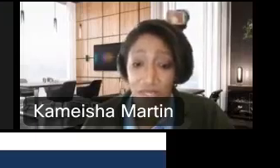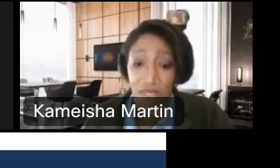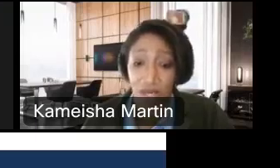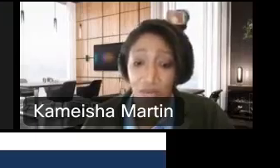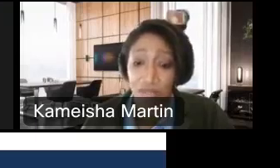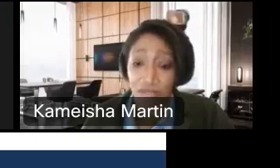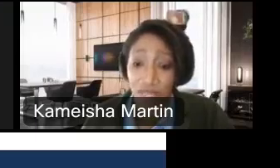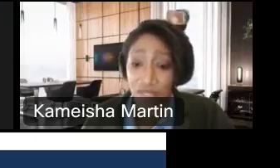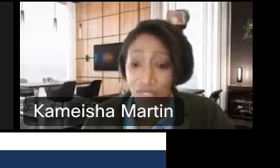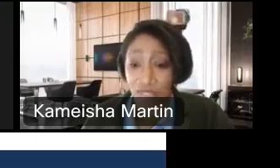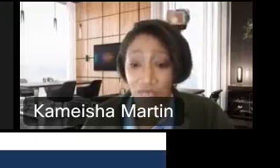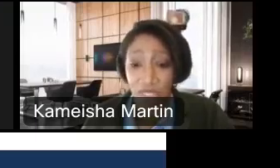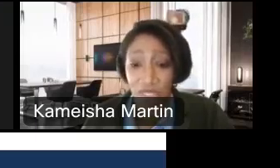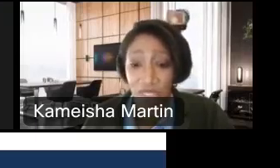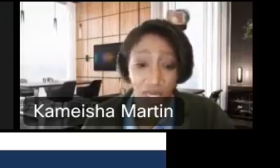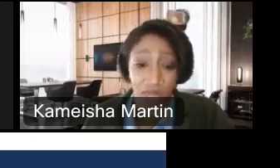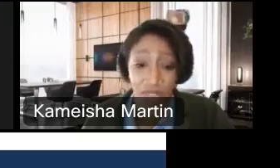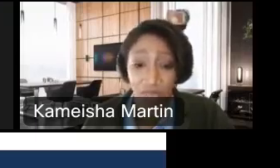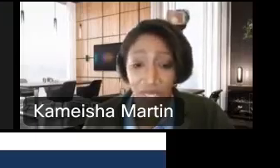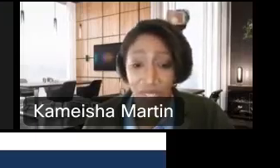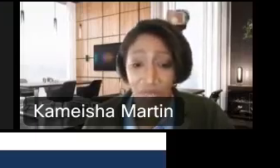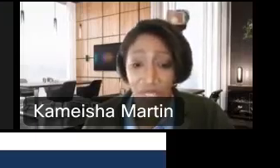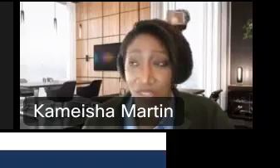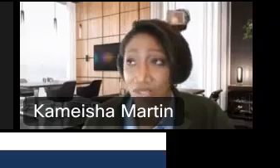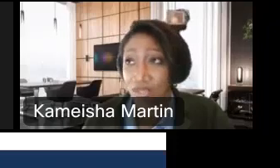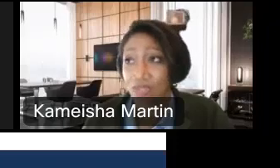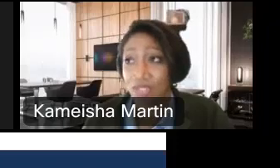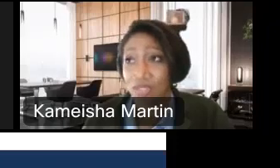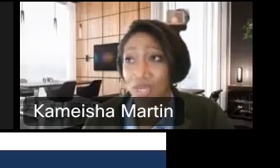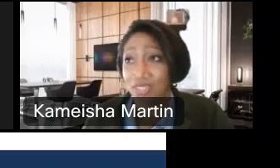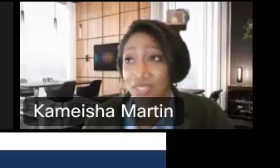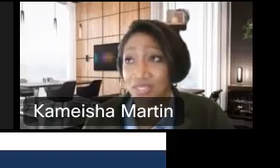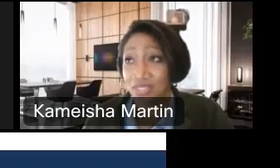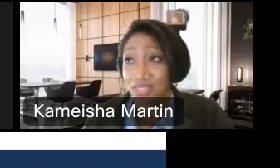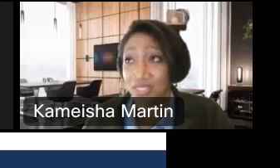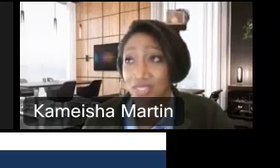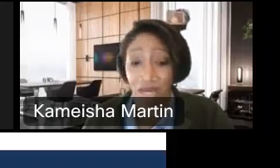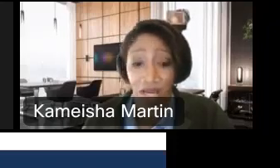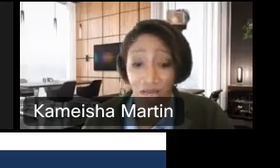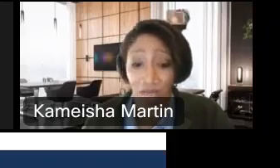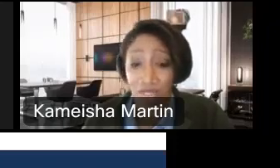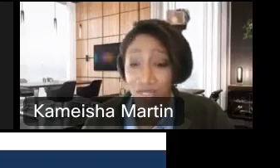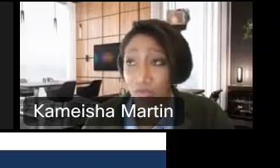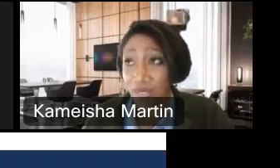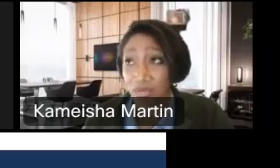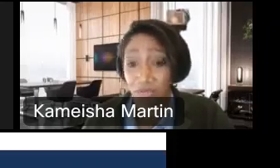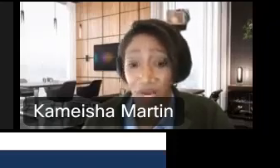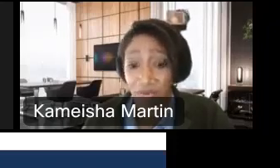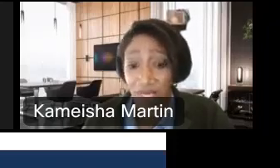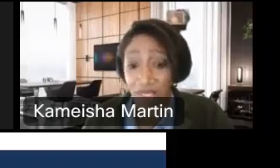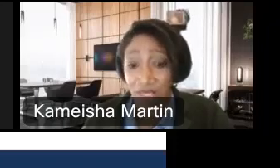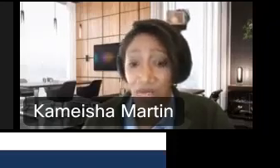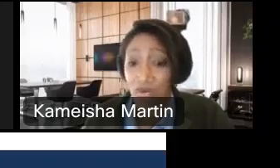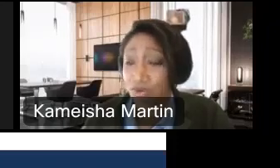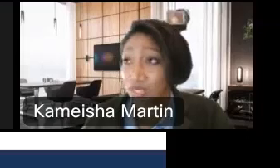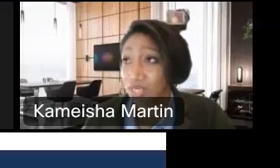us. I would also like to send a special shout out to the planning committee who did amazing this year. Kristen Martin, who